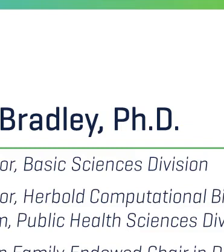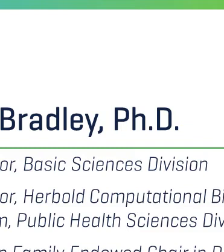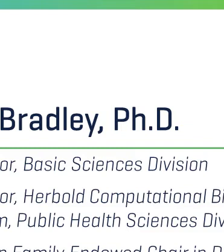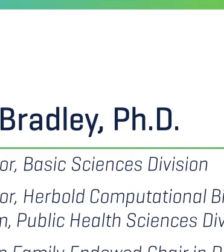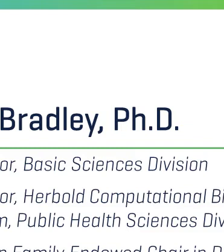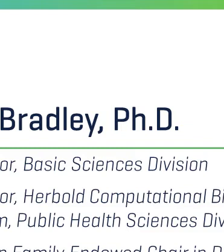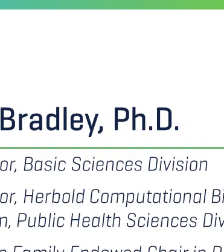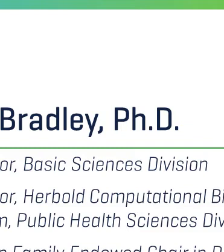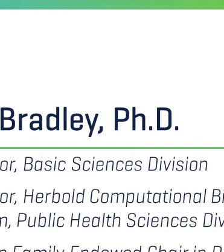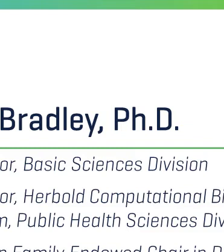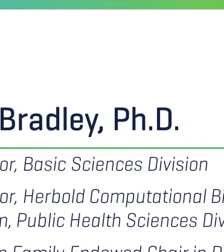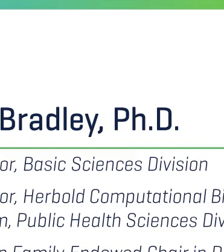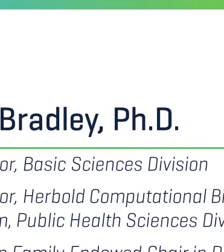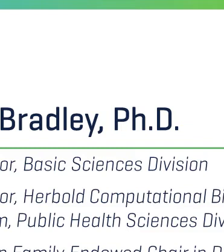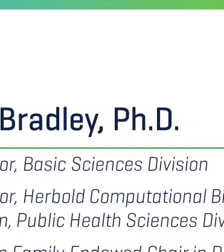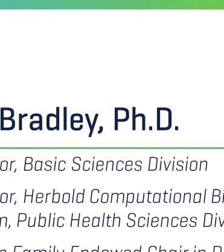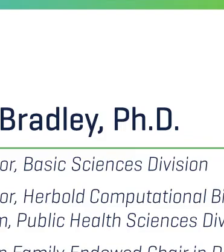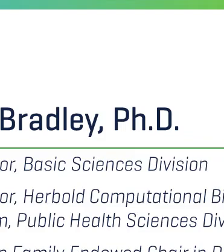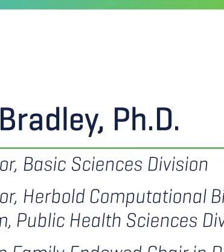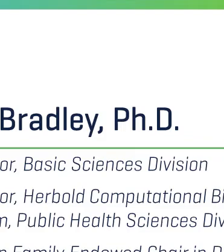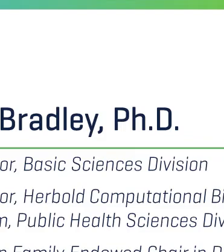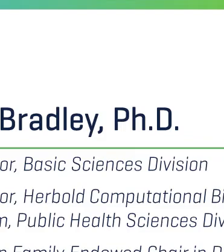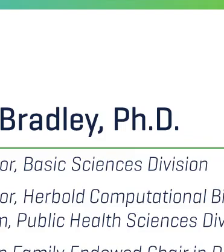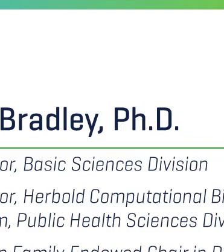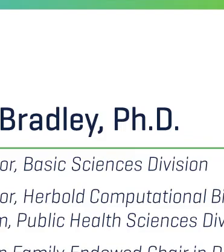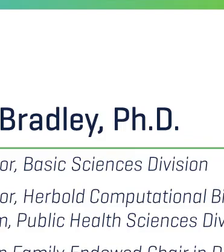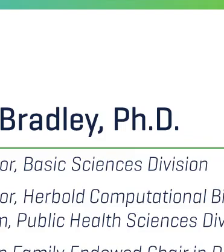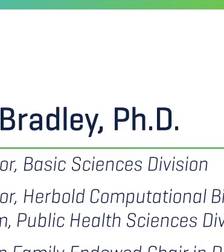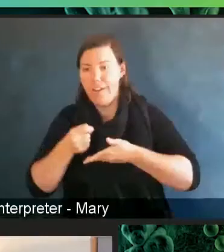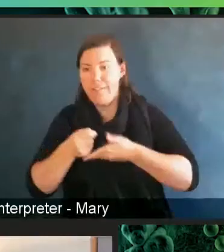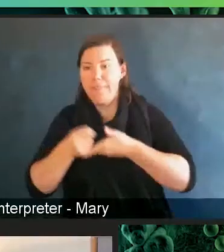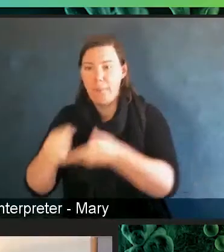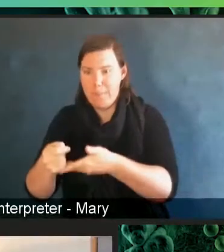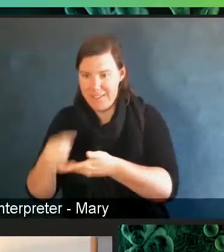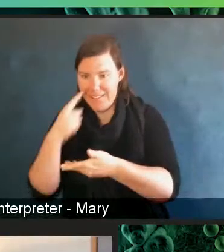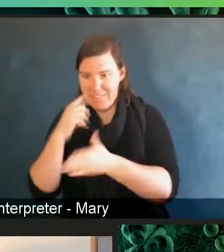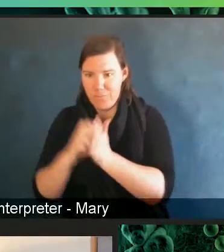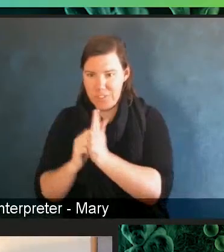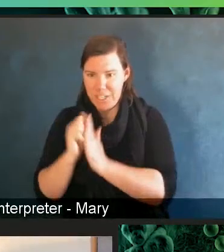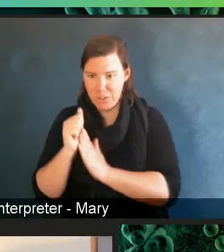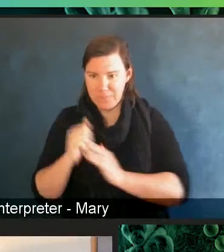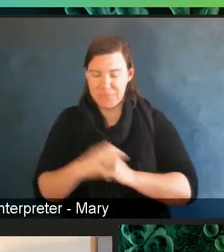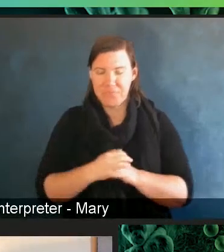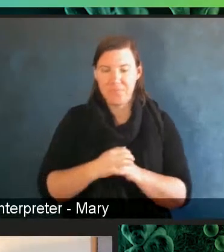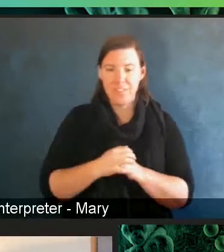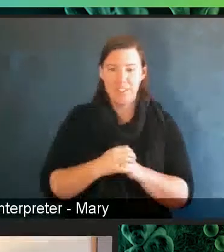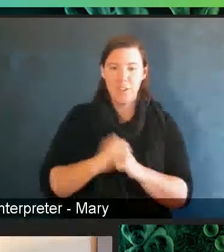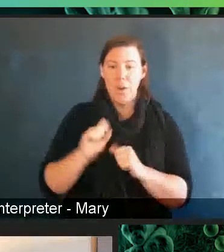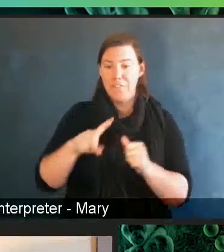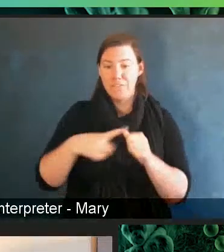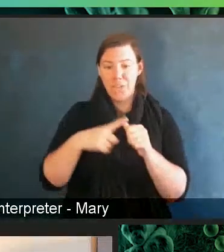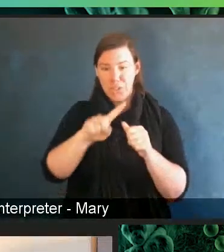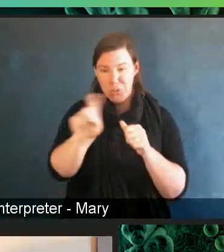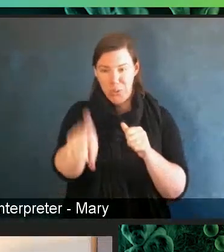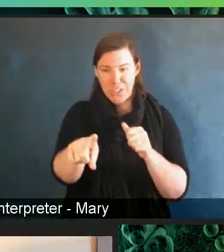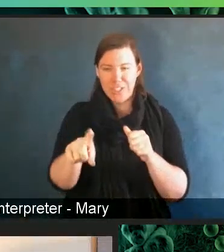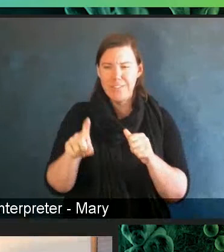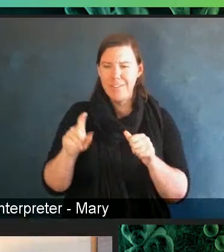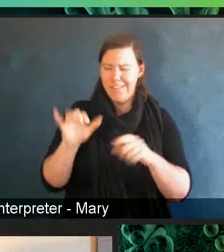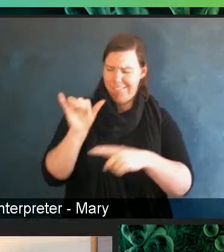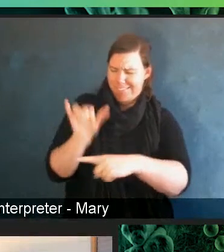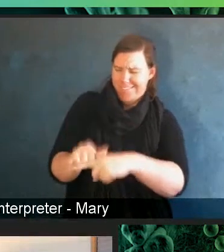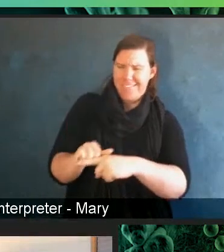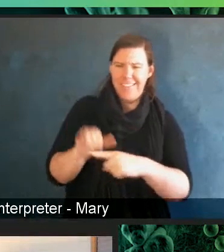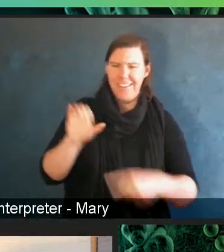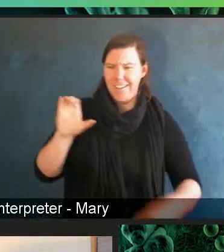us today. Okay, so I guess the first question for our audience is, what is a computational biologist, and how is a